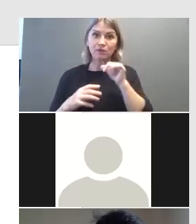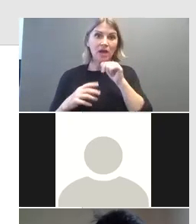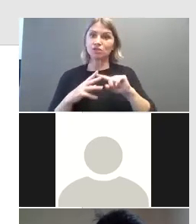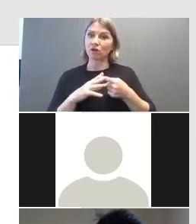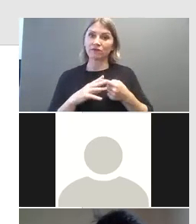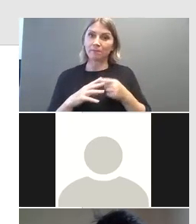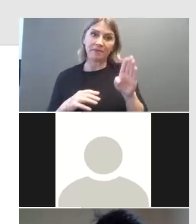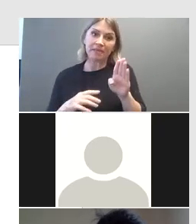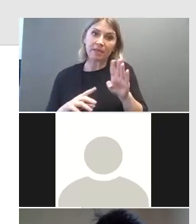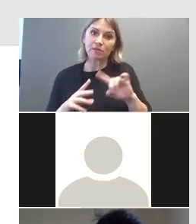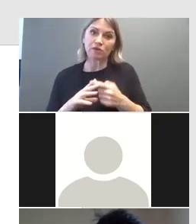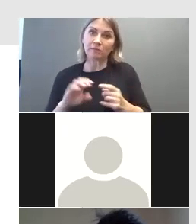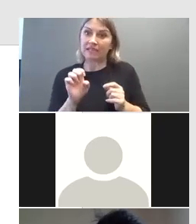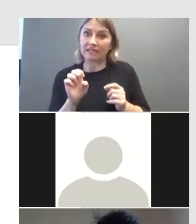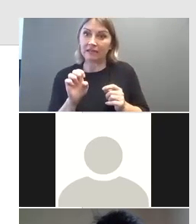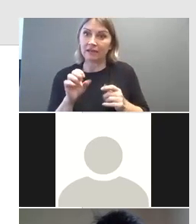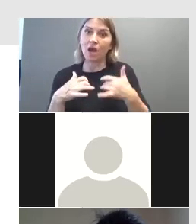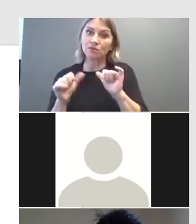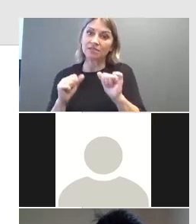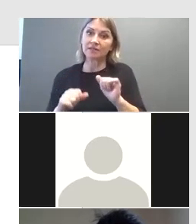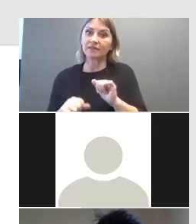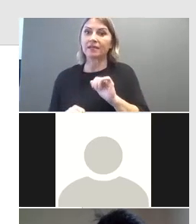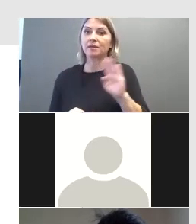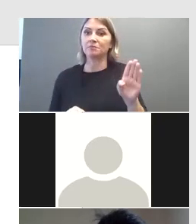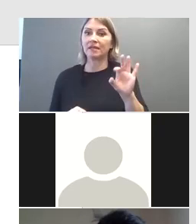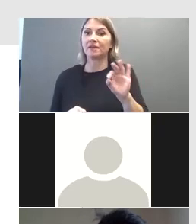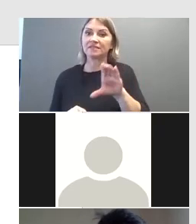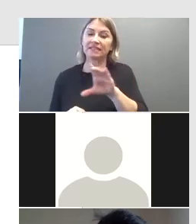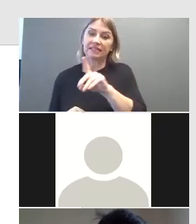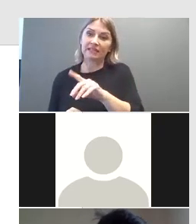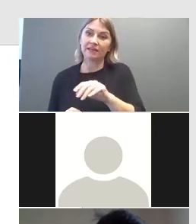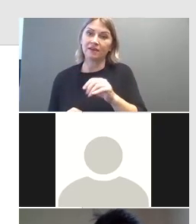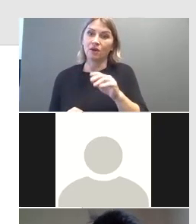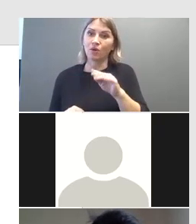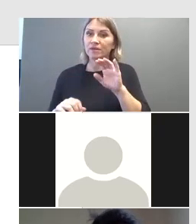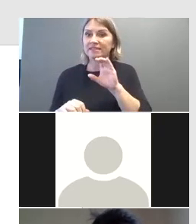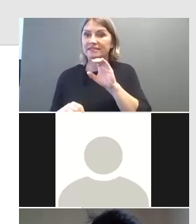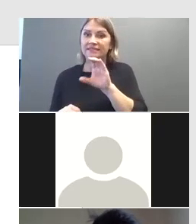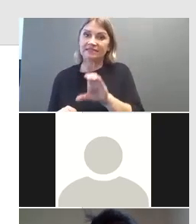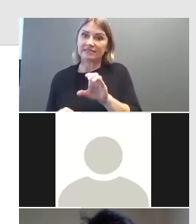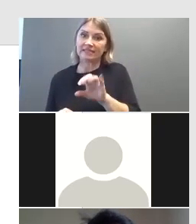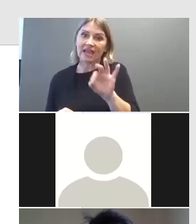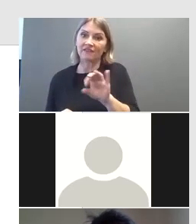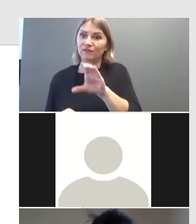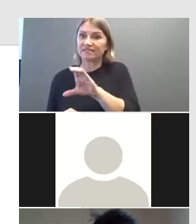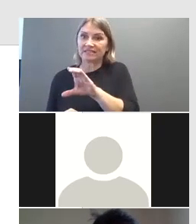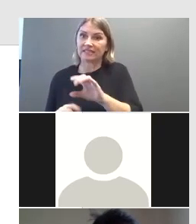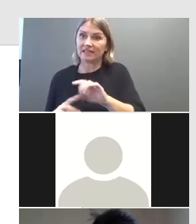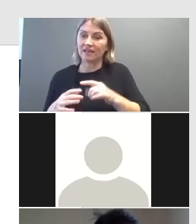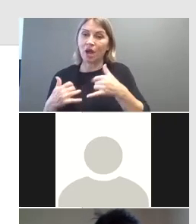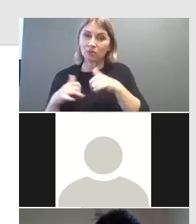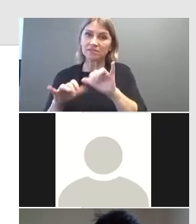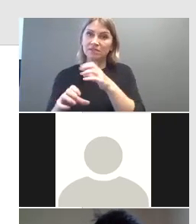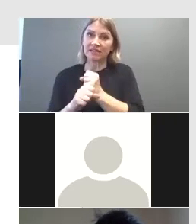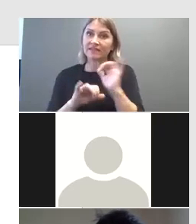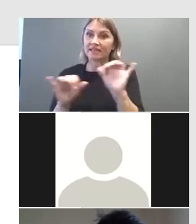from E, I would still get B, E, F, C, D. Even if I start from C or F or D or whatever, I would still get the same set of nodes, B,